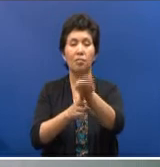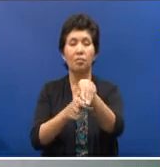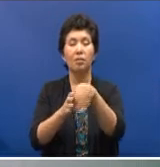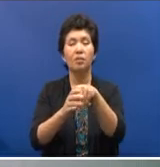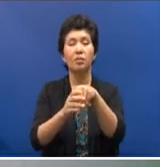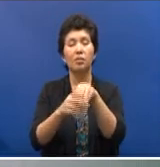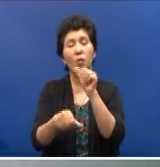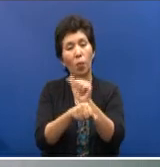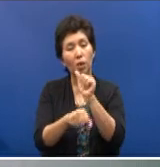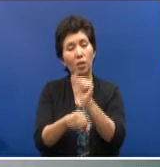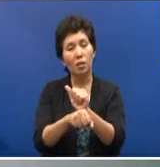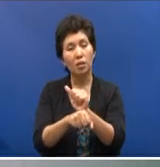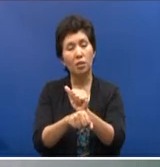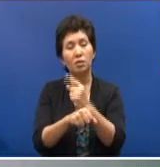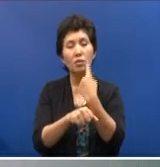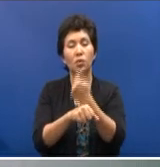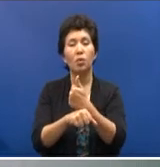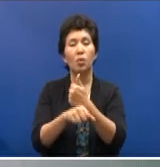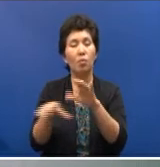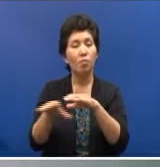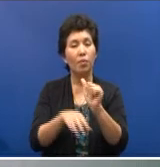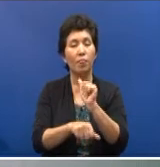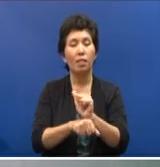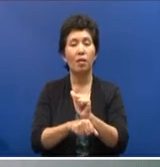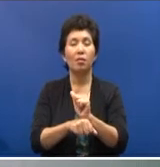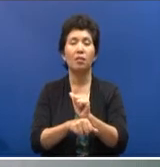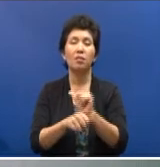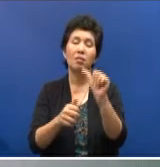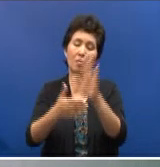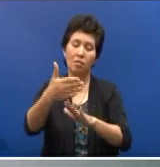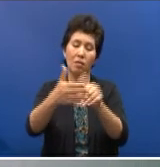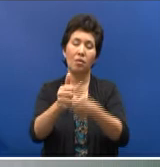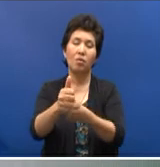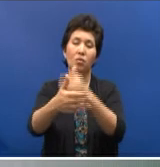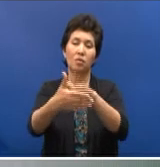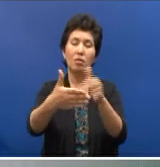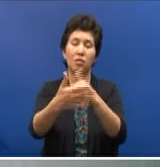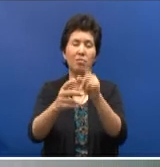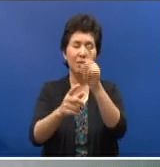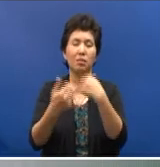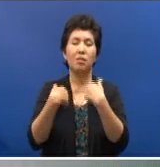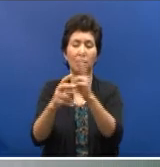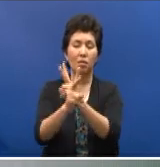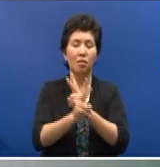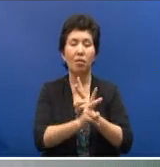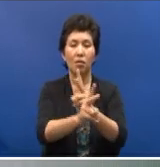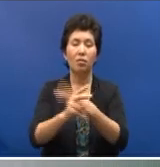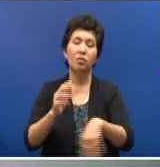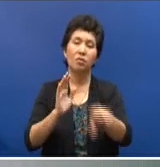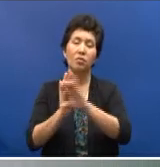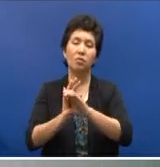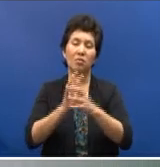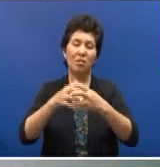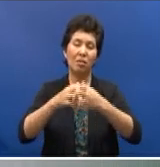of workers who perform routine tasks which require supervision, such as